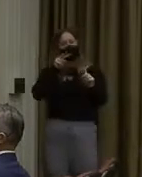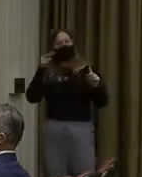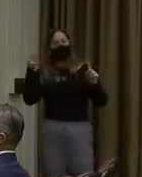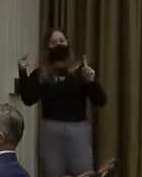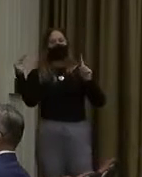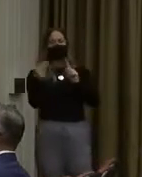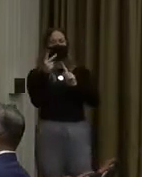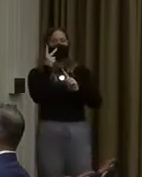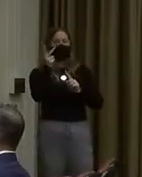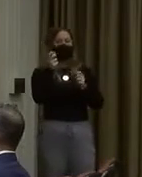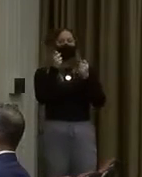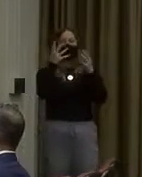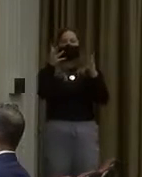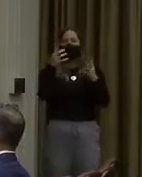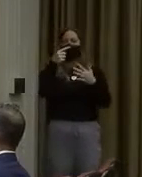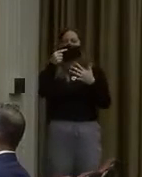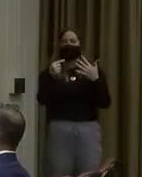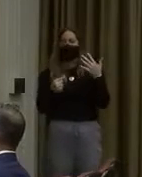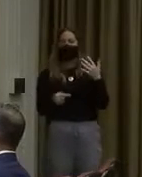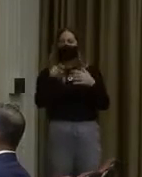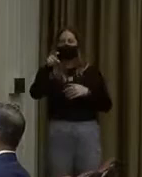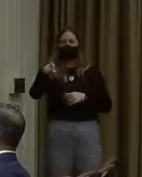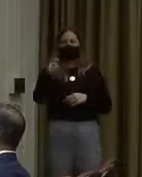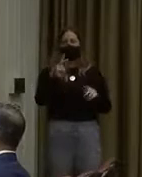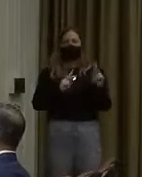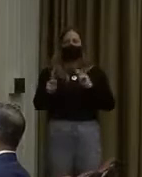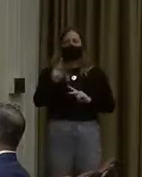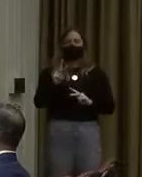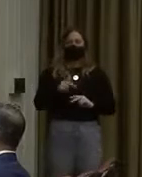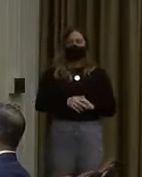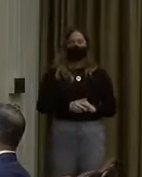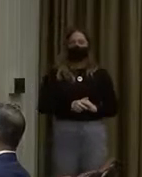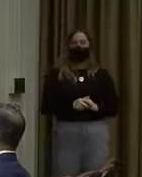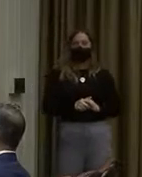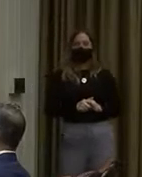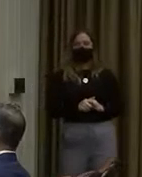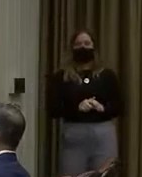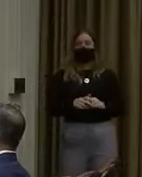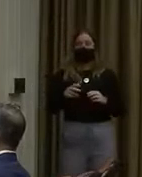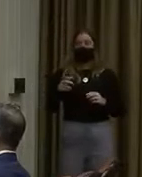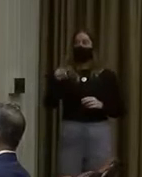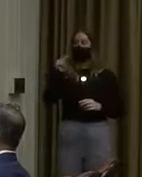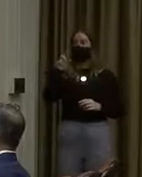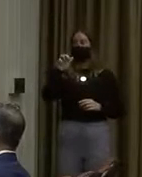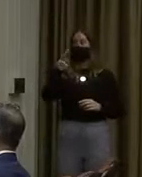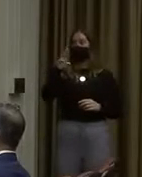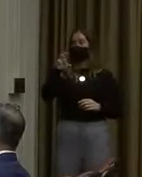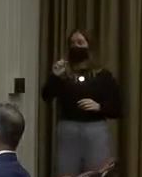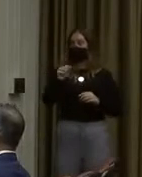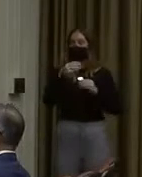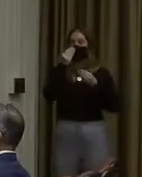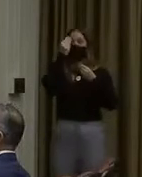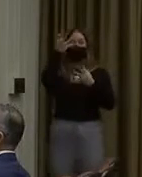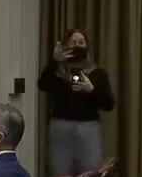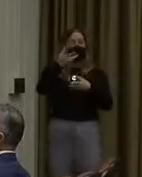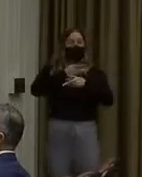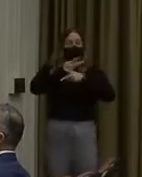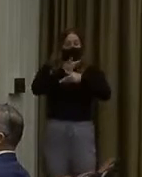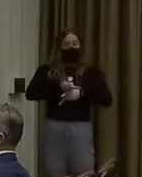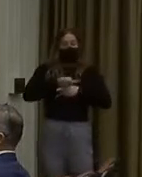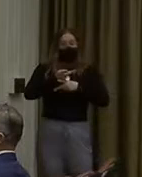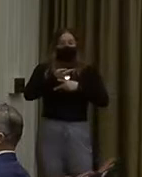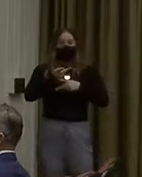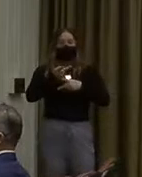the multiple needs of folks. Trauma-informed care, for those of you that are familiar with counseling, is the moving from the mindset